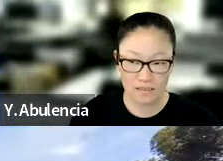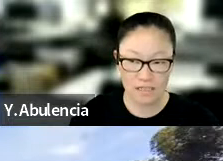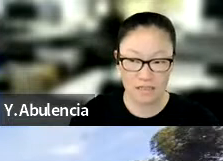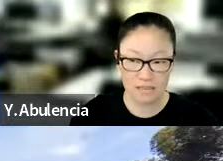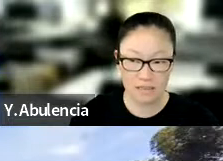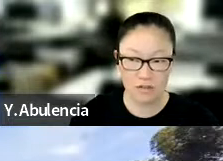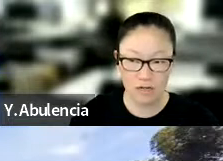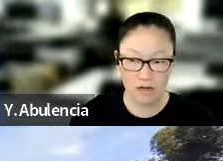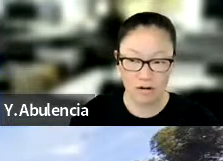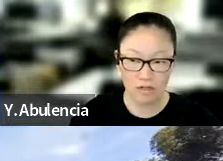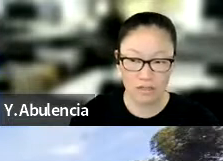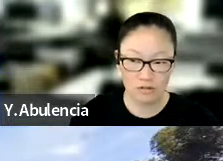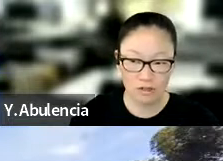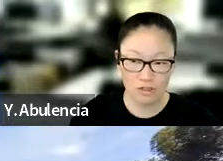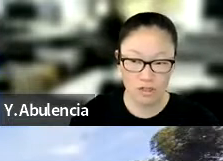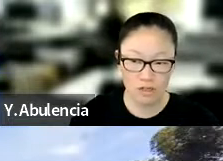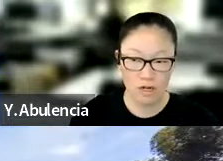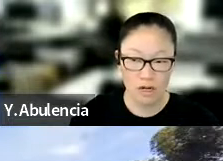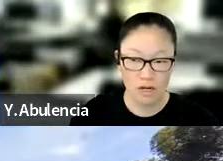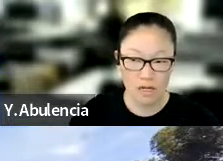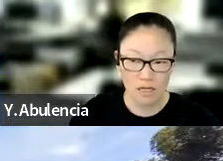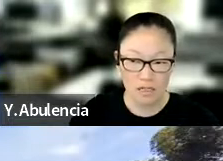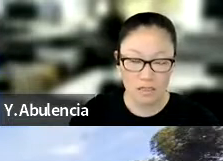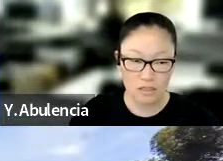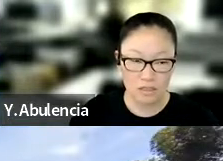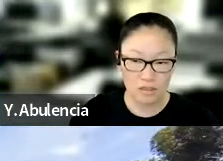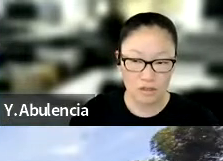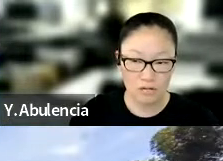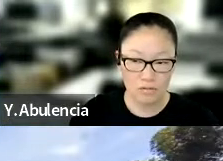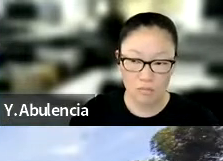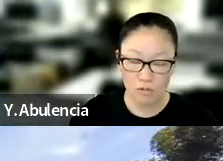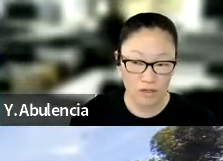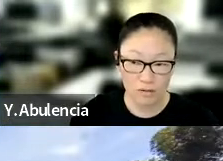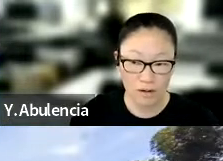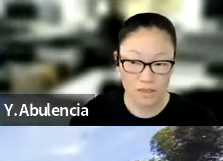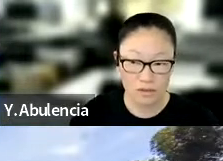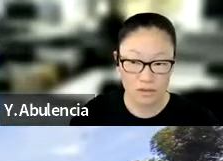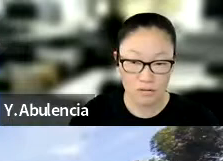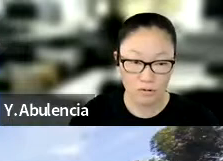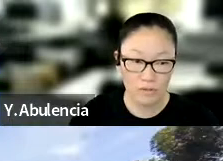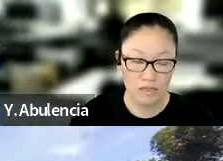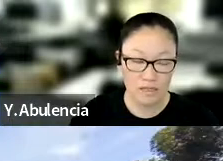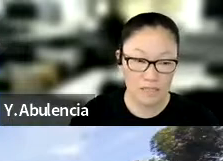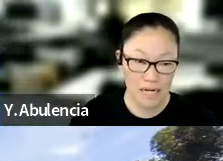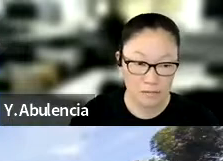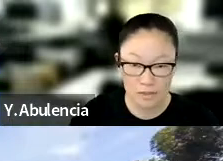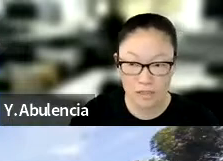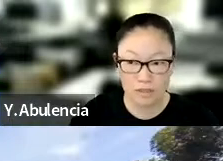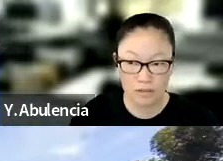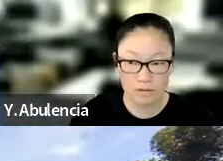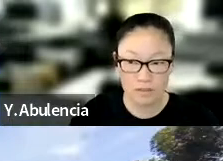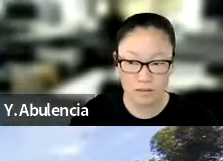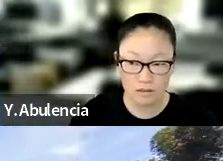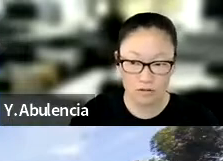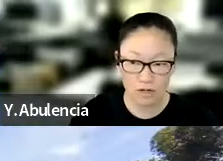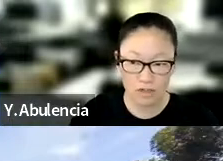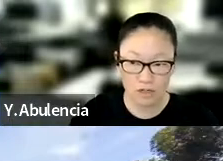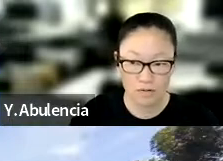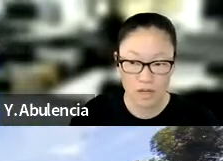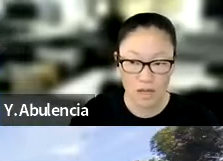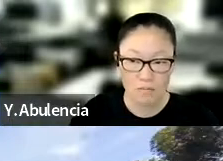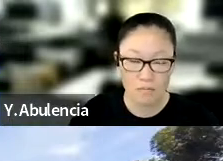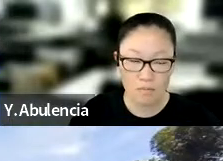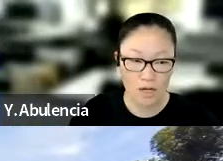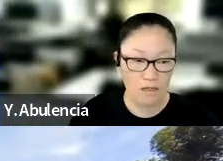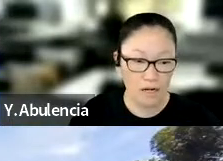this existing 6-story concrete structure and into a brand new high school. We'll be adaptively reusing the